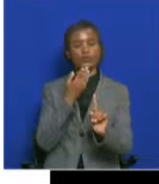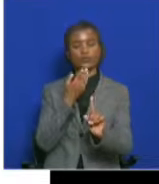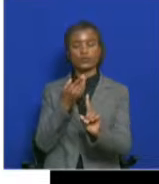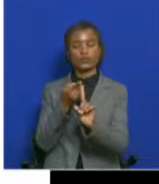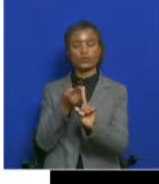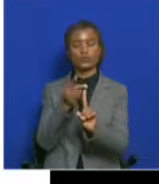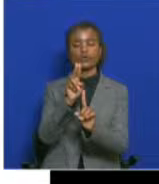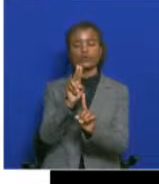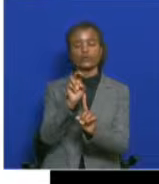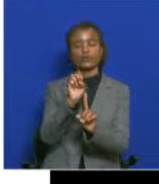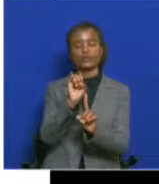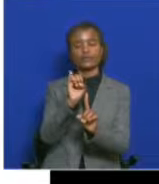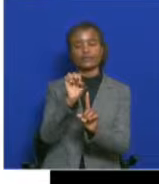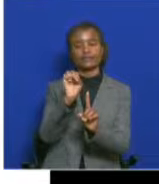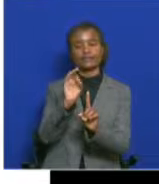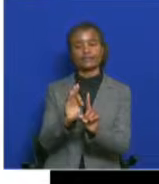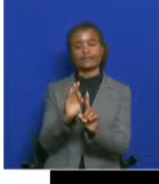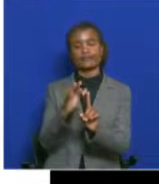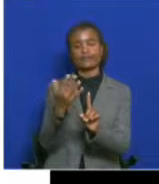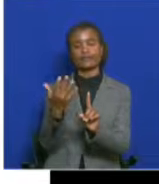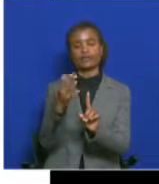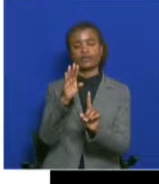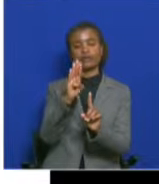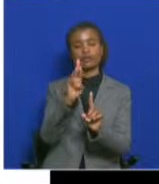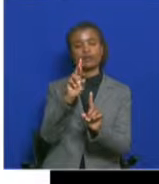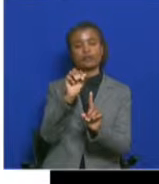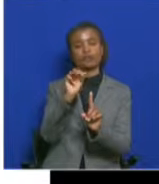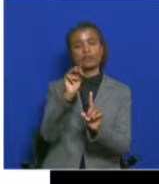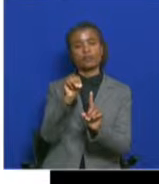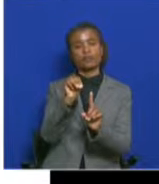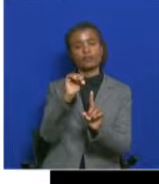a non-profit called Tax Justice South Africa.